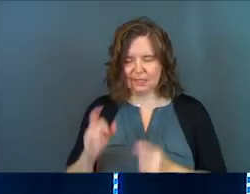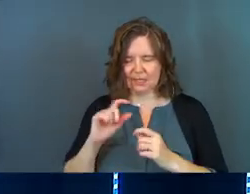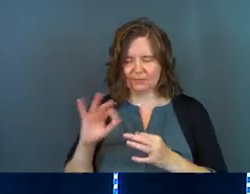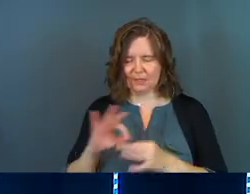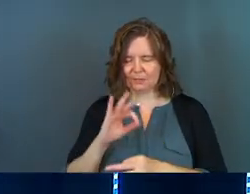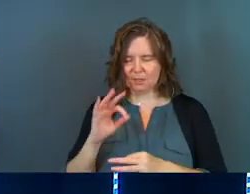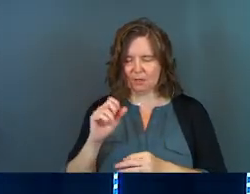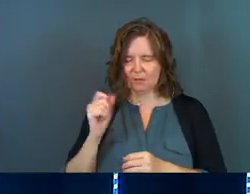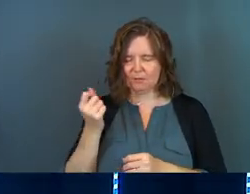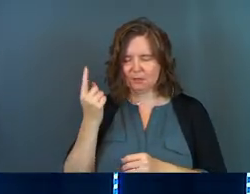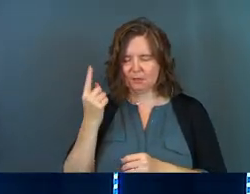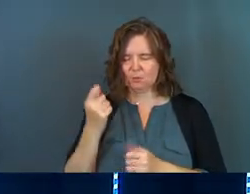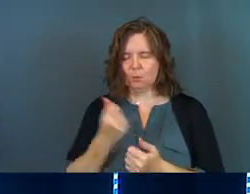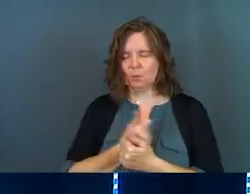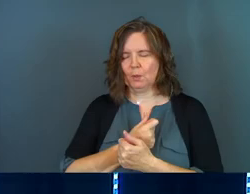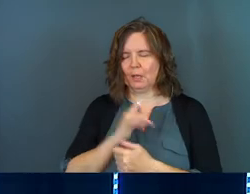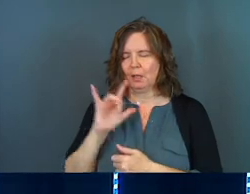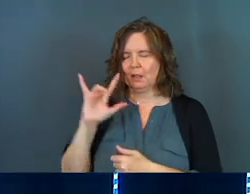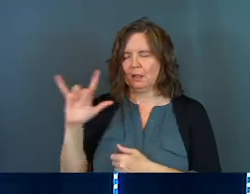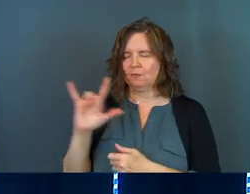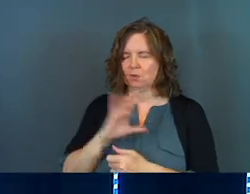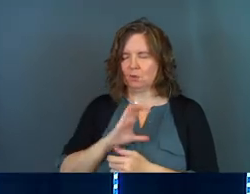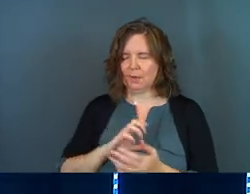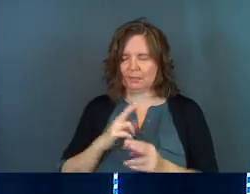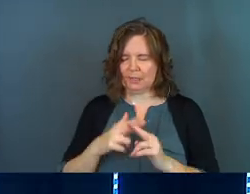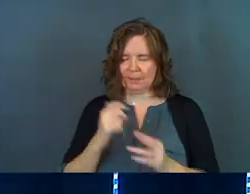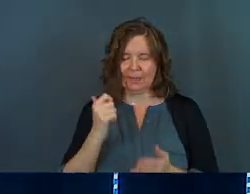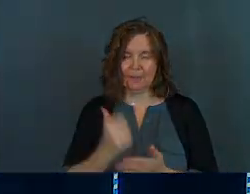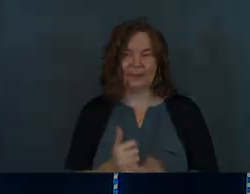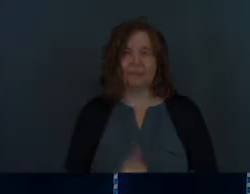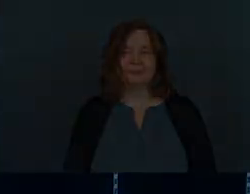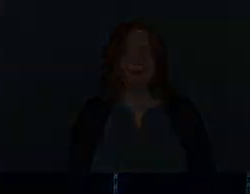Give us that spirit of revelation. We love you. In Christ's name, amen.